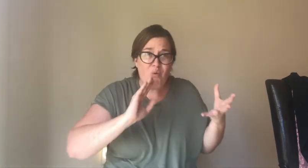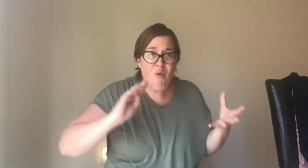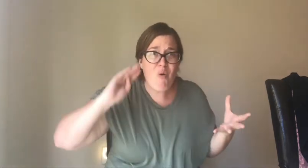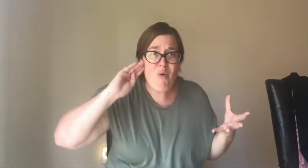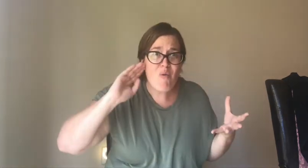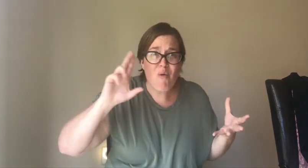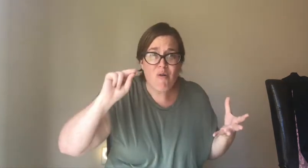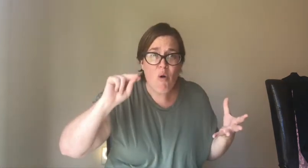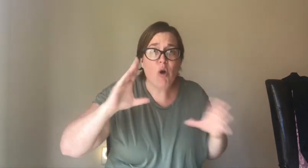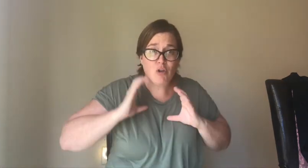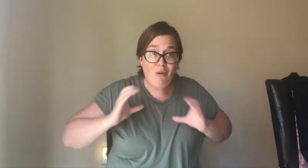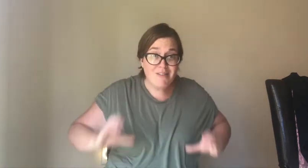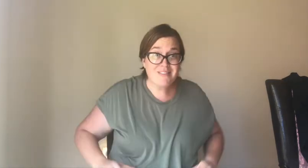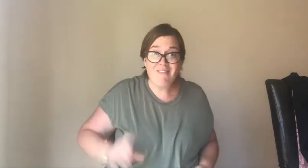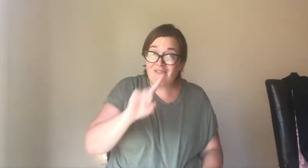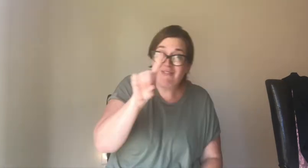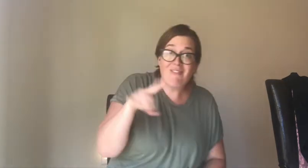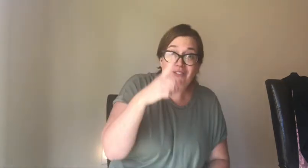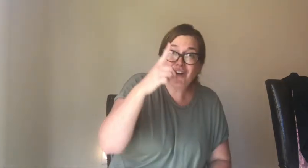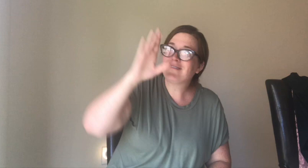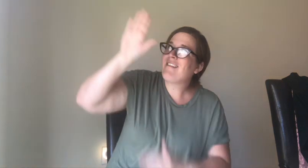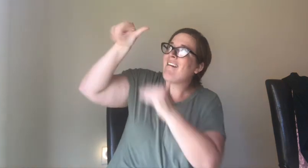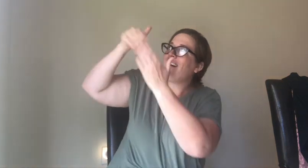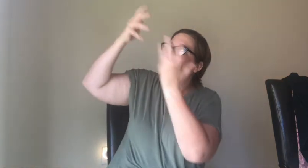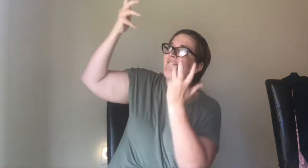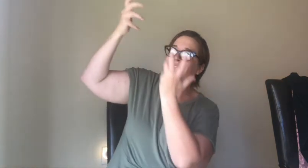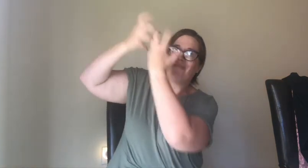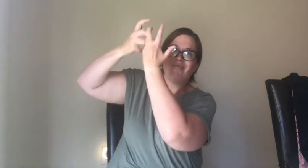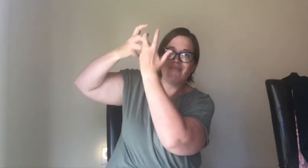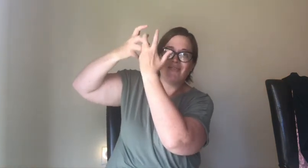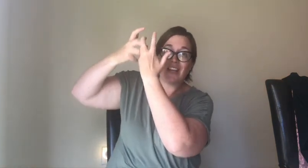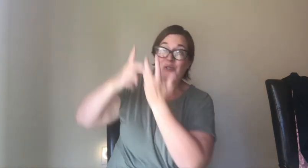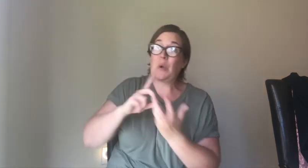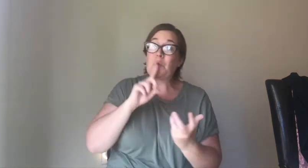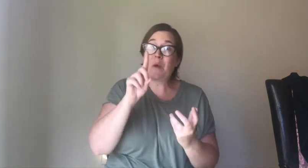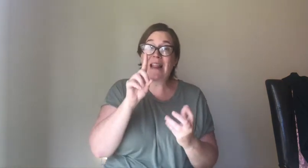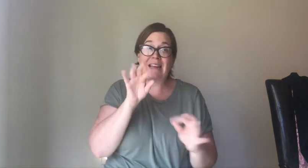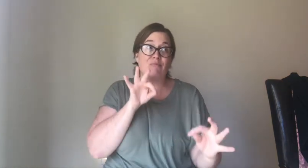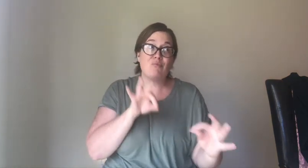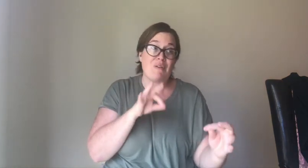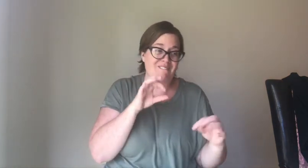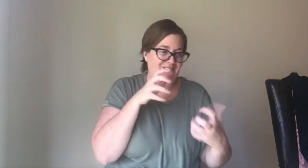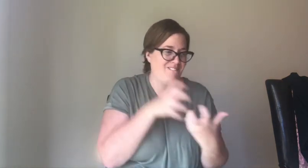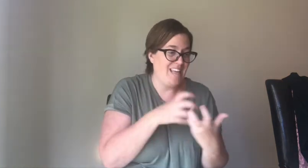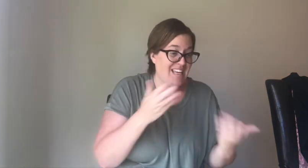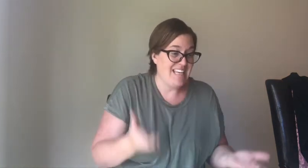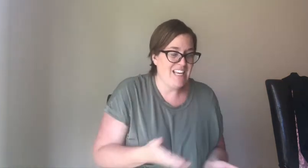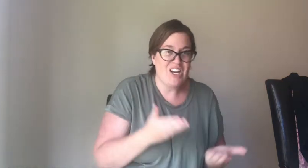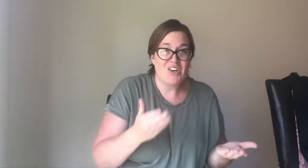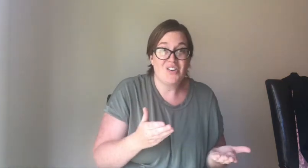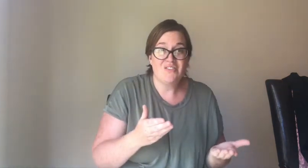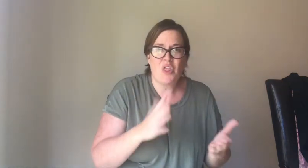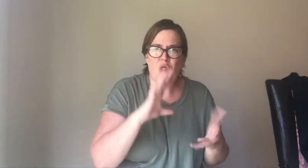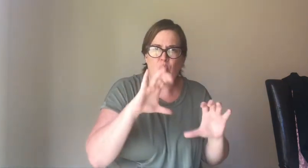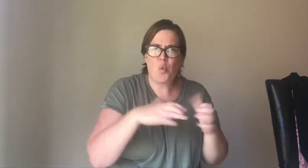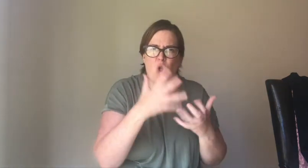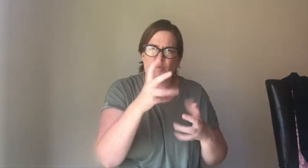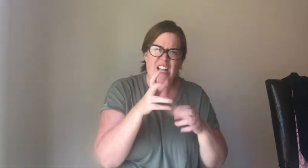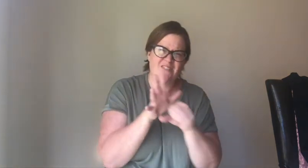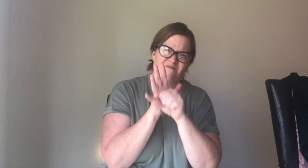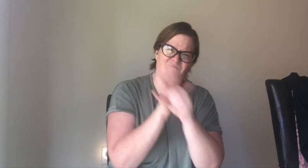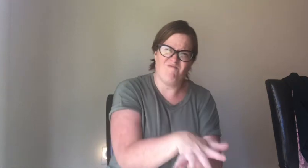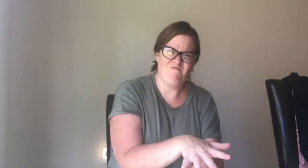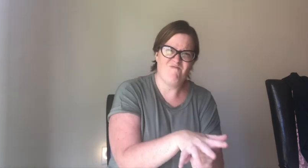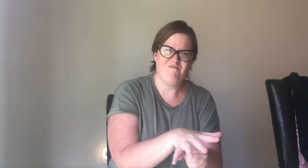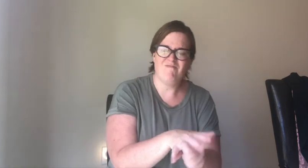you come be different? Would you come be distinct with us? That's what we're called to be. No longer conform to the pattern